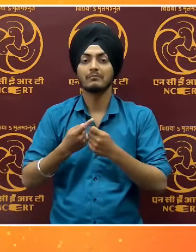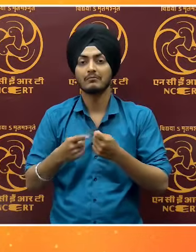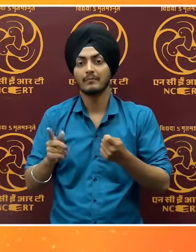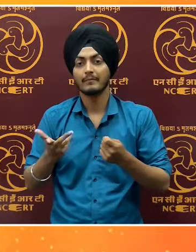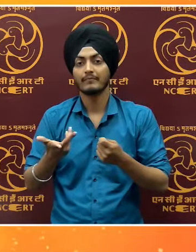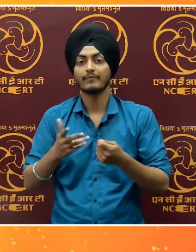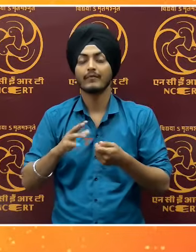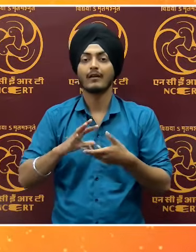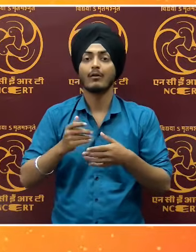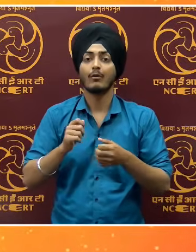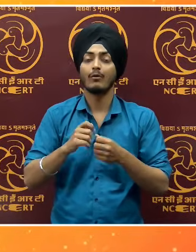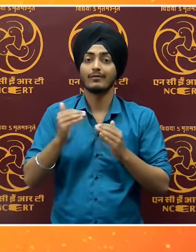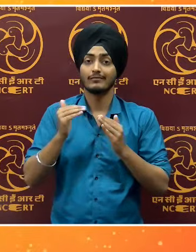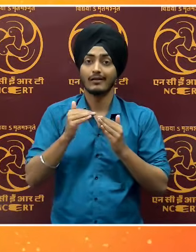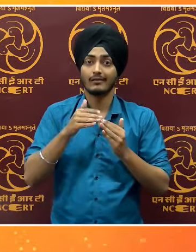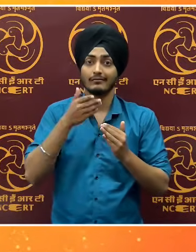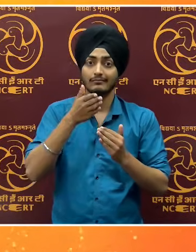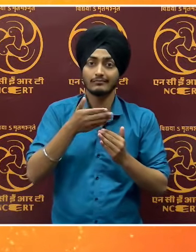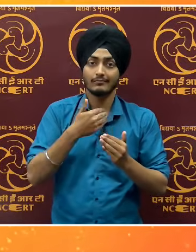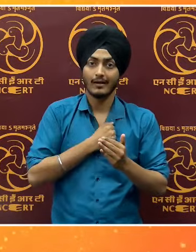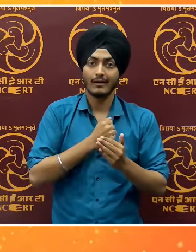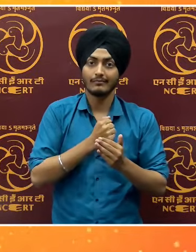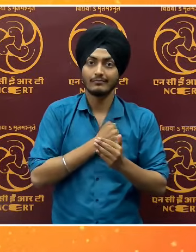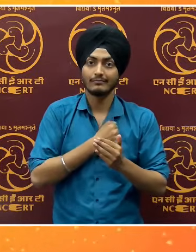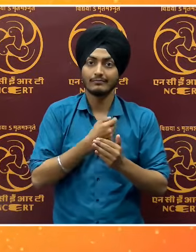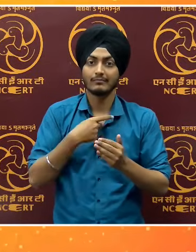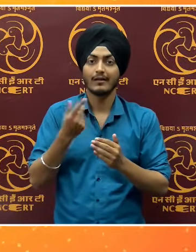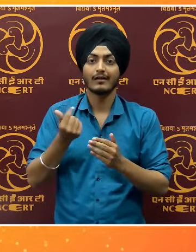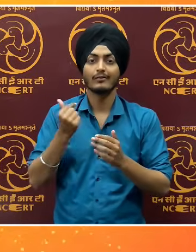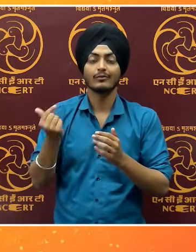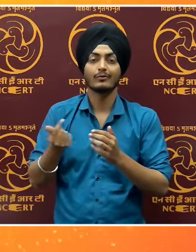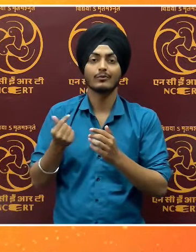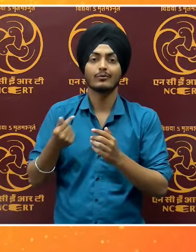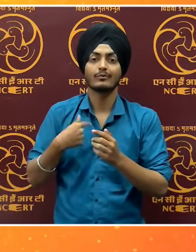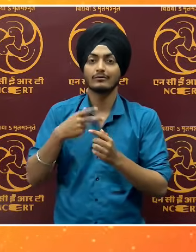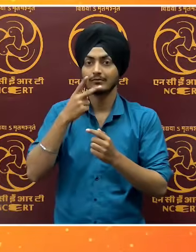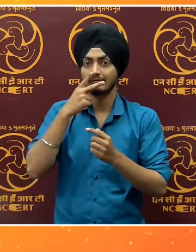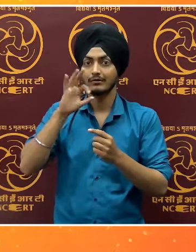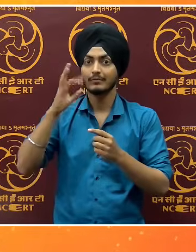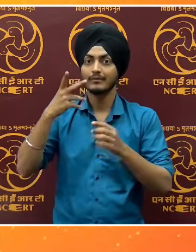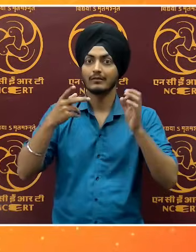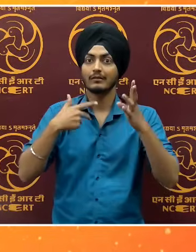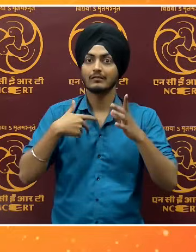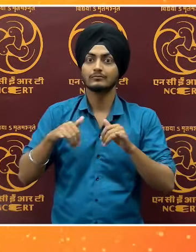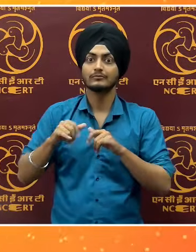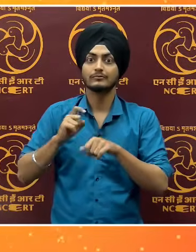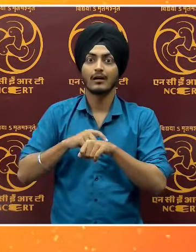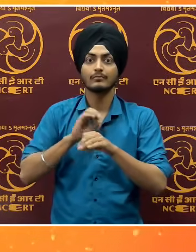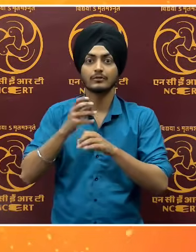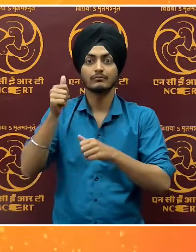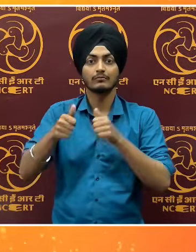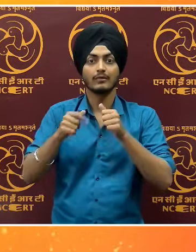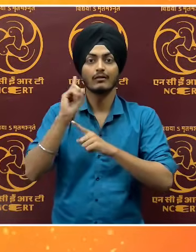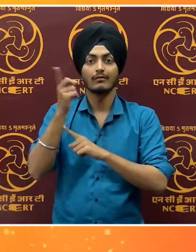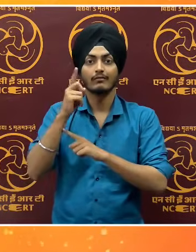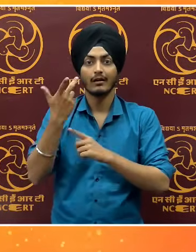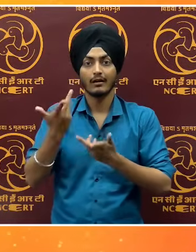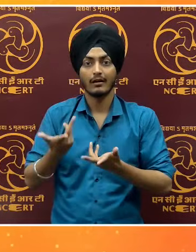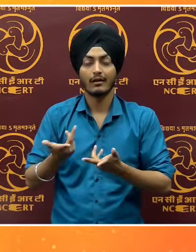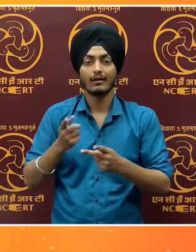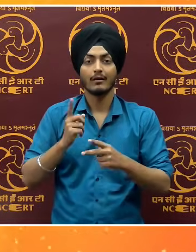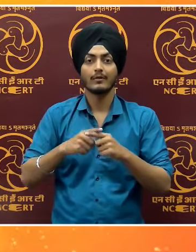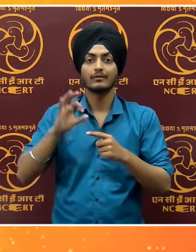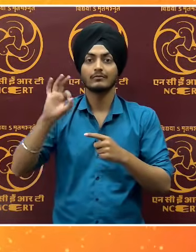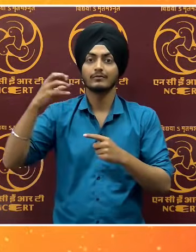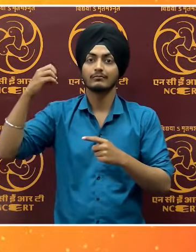works. In home, we are not going to use all the appliances at the same time. We are using fan one time,